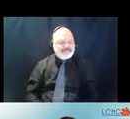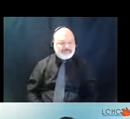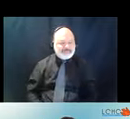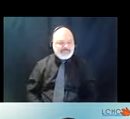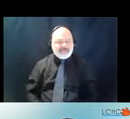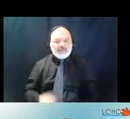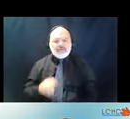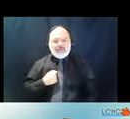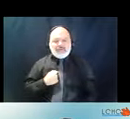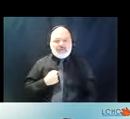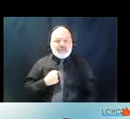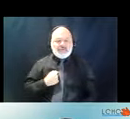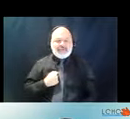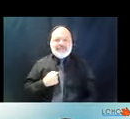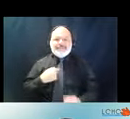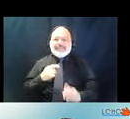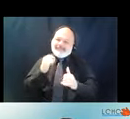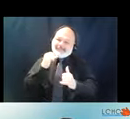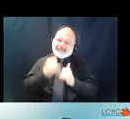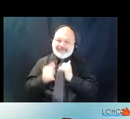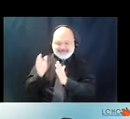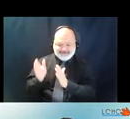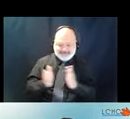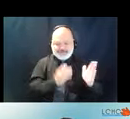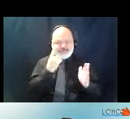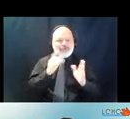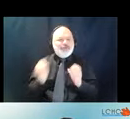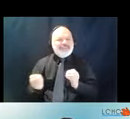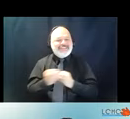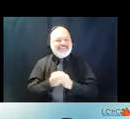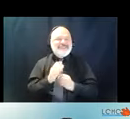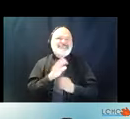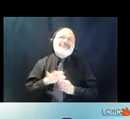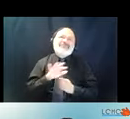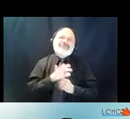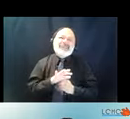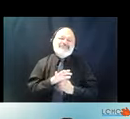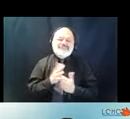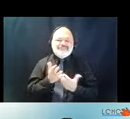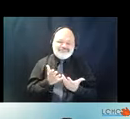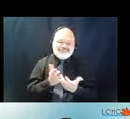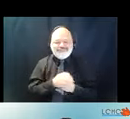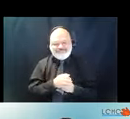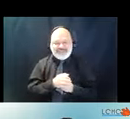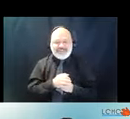The final strategy for our organization, this really came about